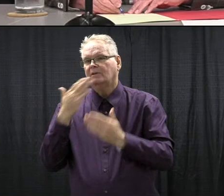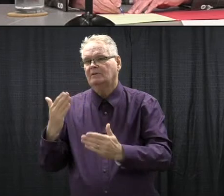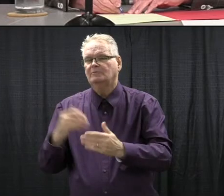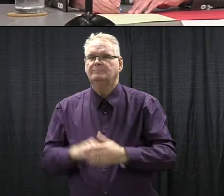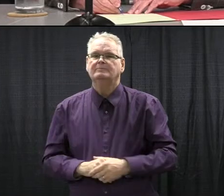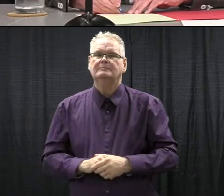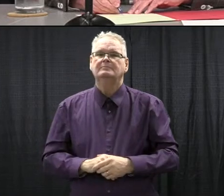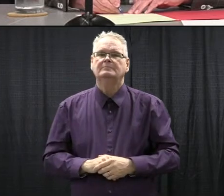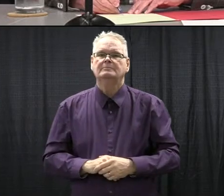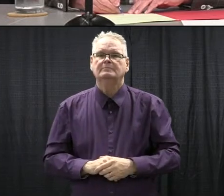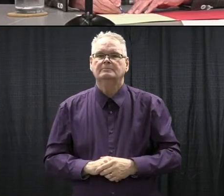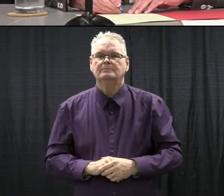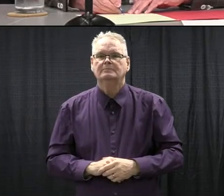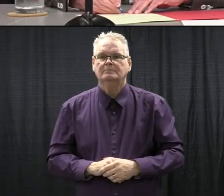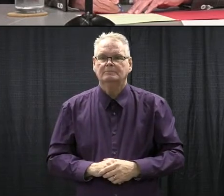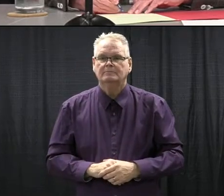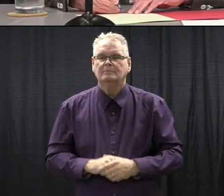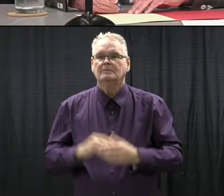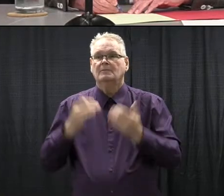Please go ahead.